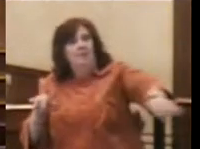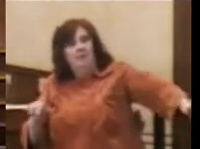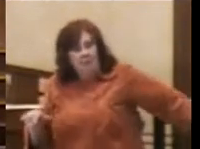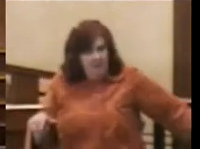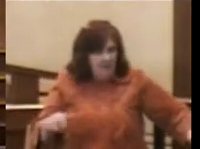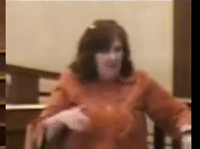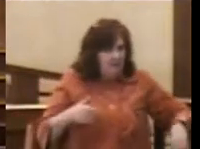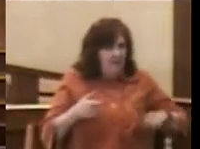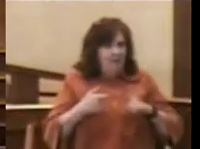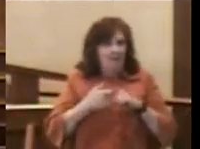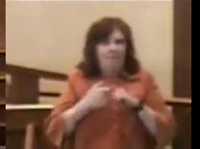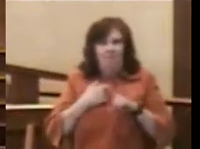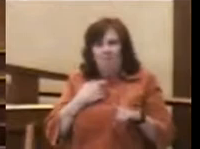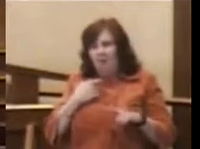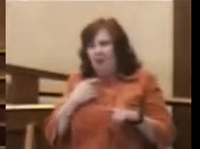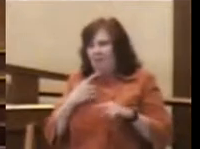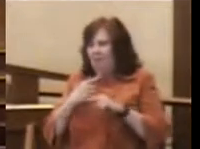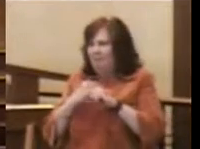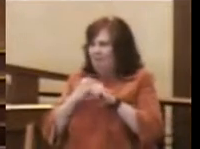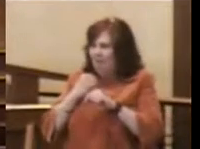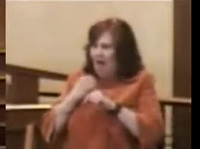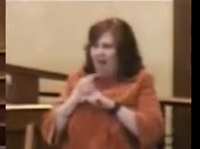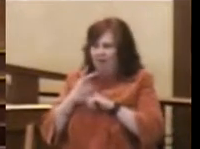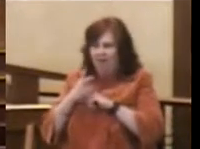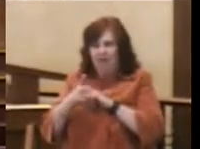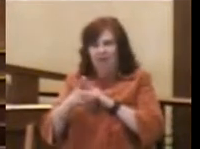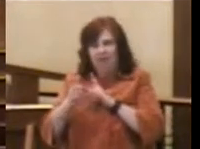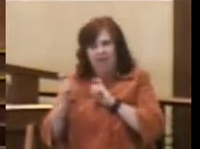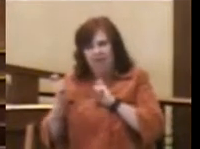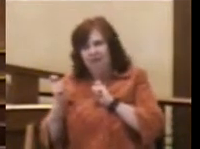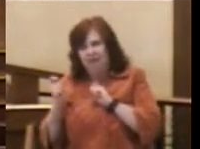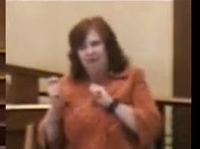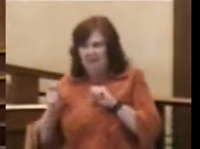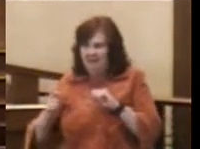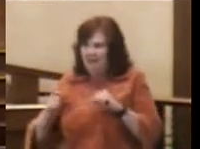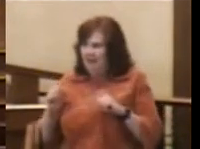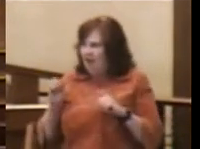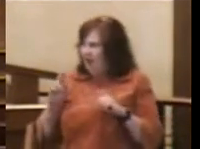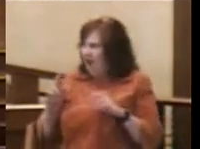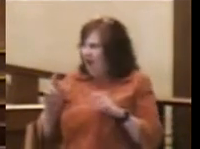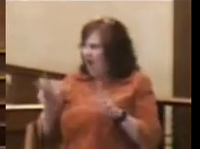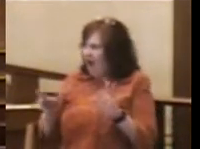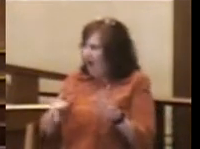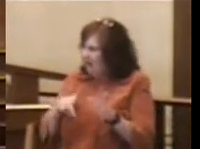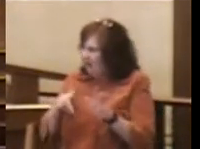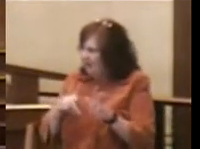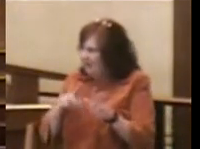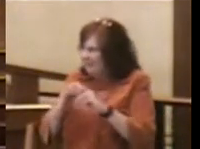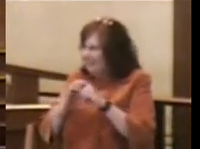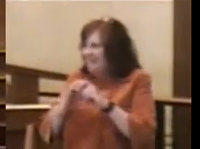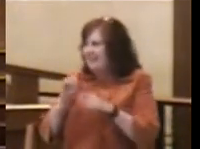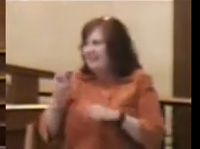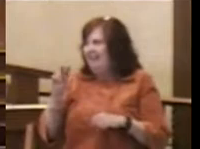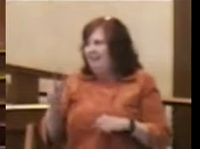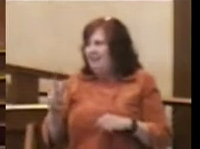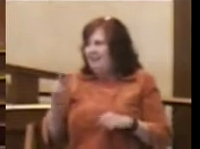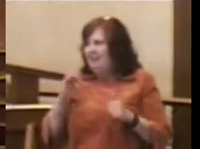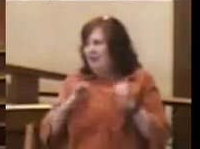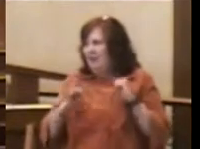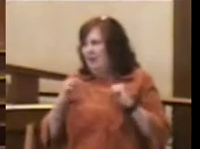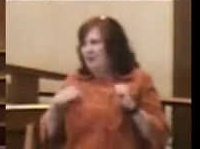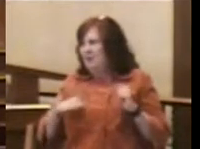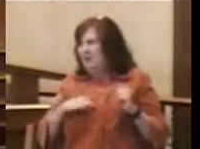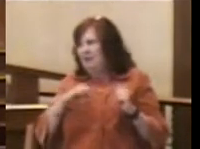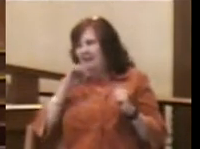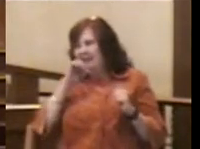way of a speeding truck. Unlike car chases in television shows, we will not be found on